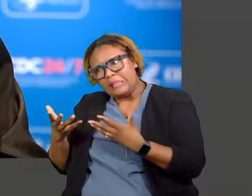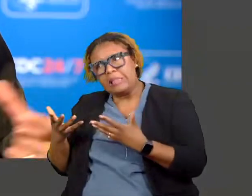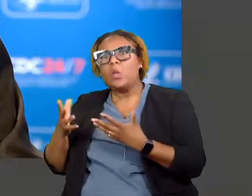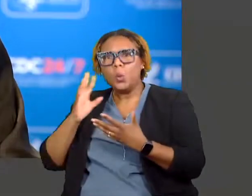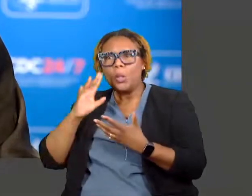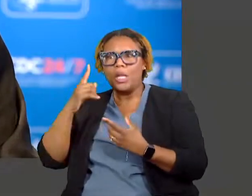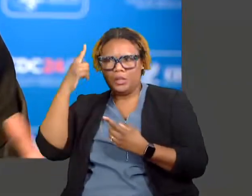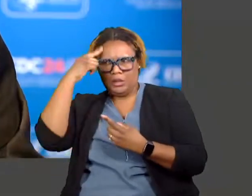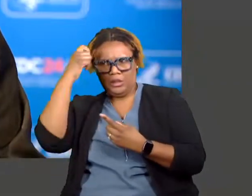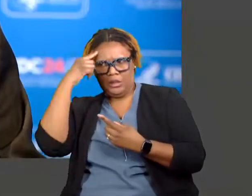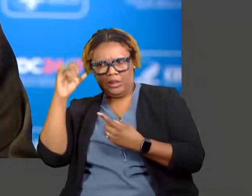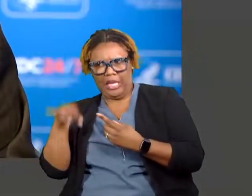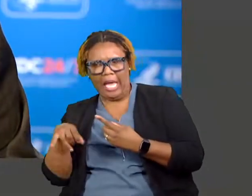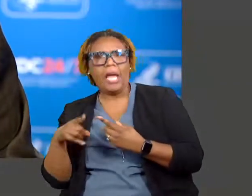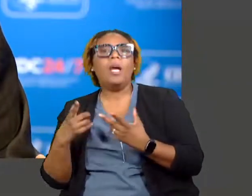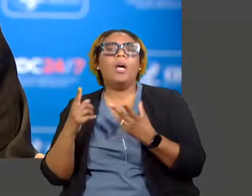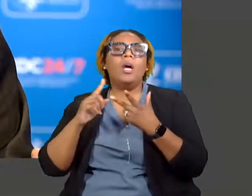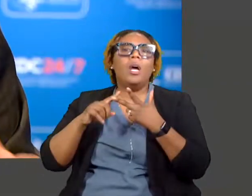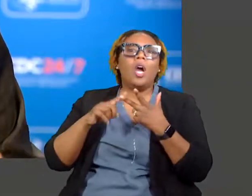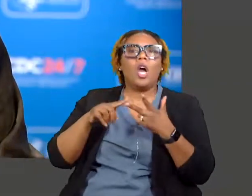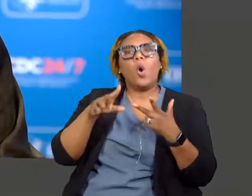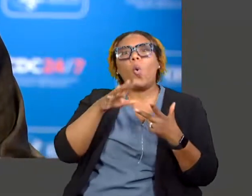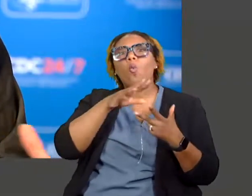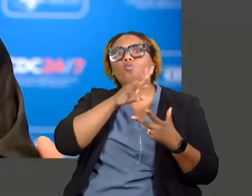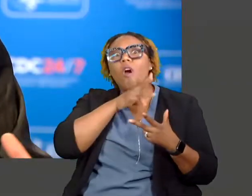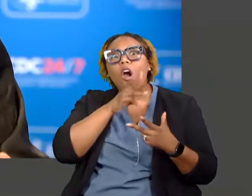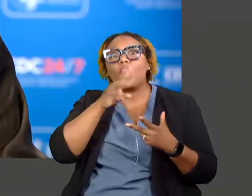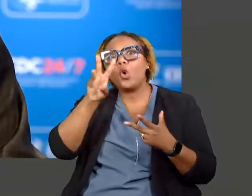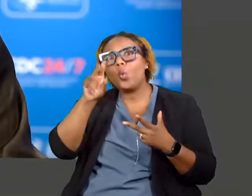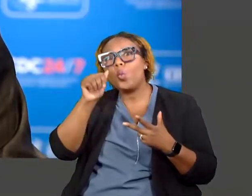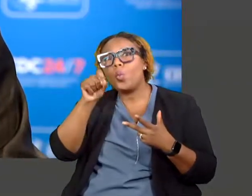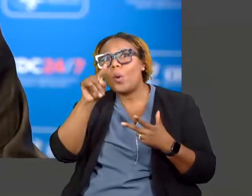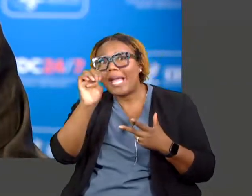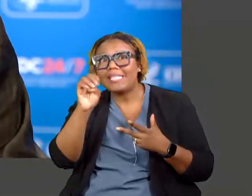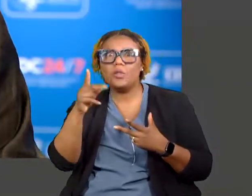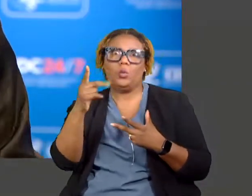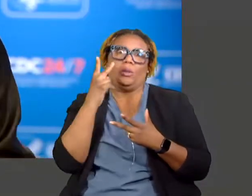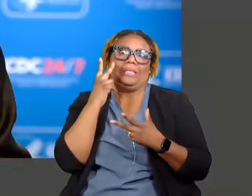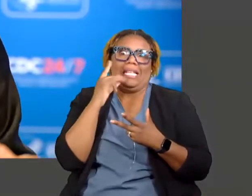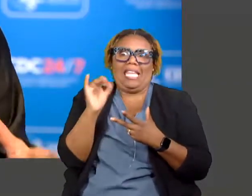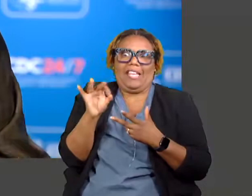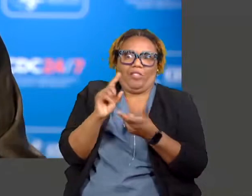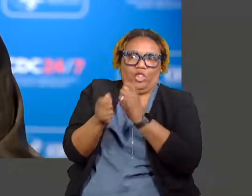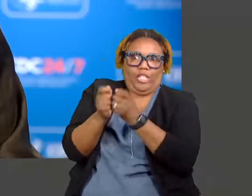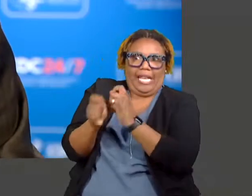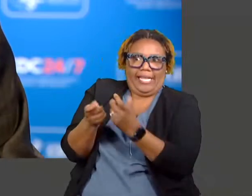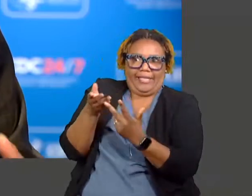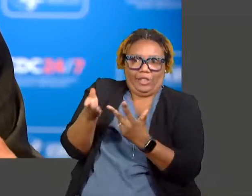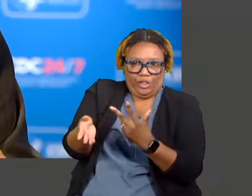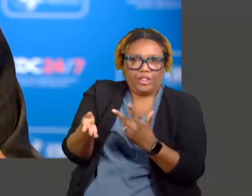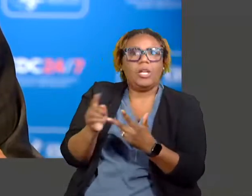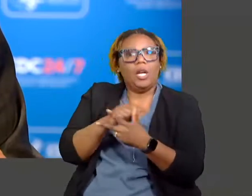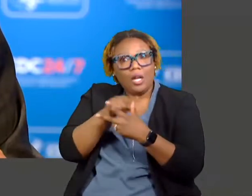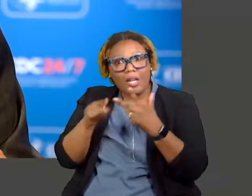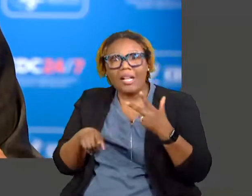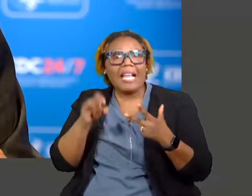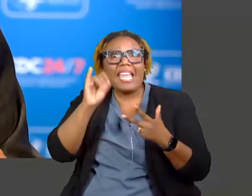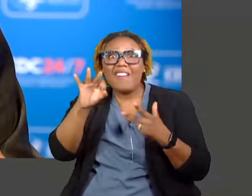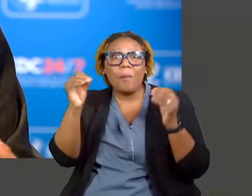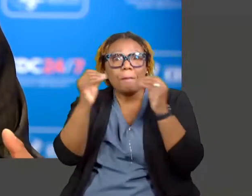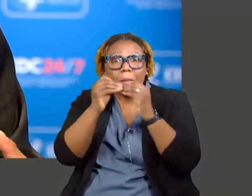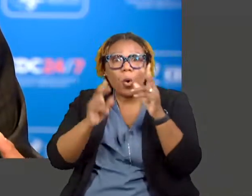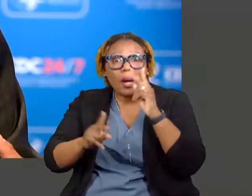We're also more recently looking at wastewater to see if there are changes there. And if we were to see more people getting